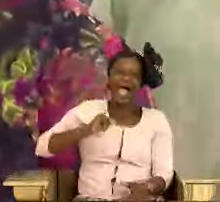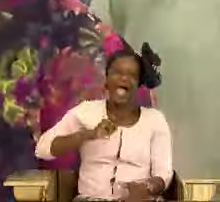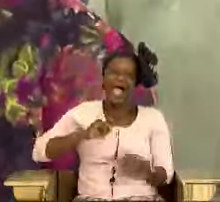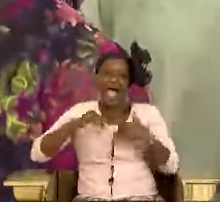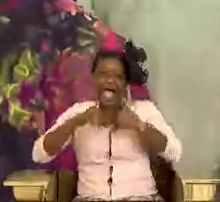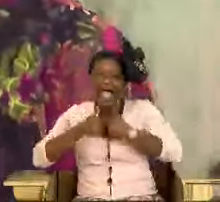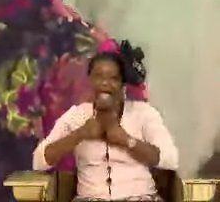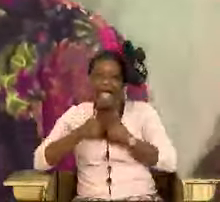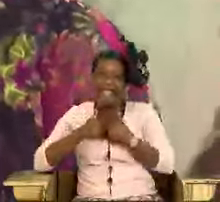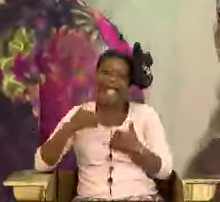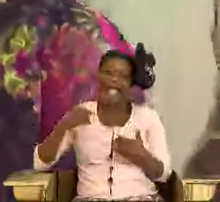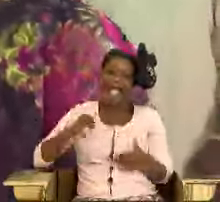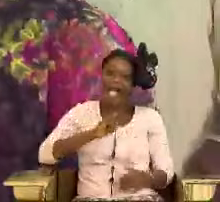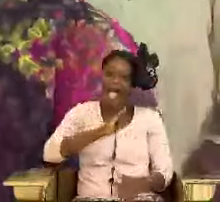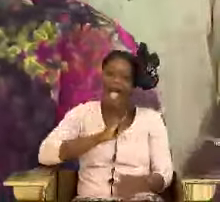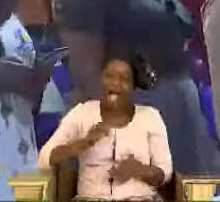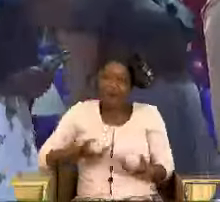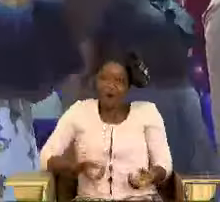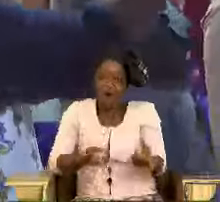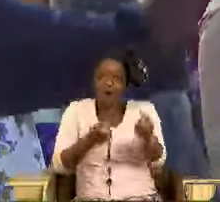appreciate him it's not